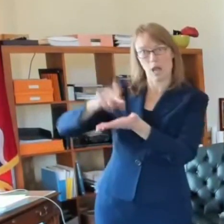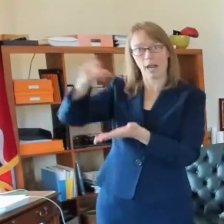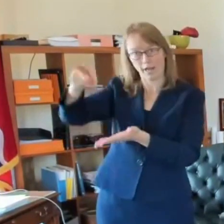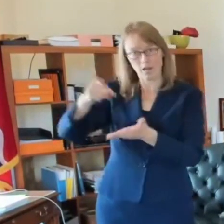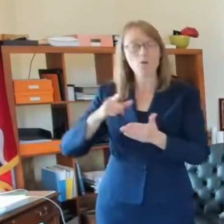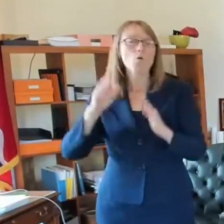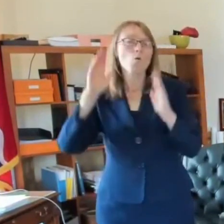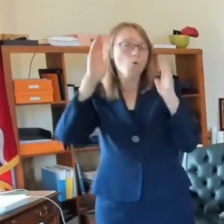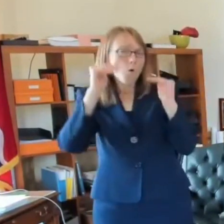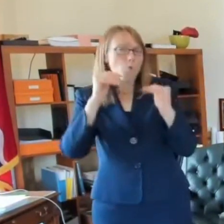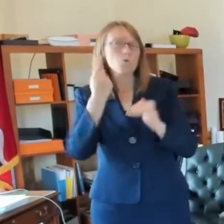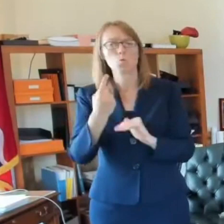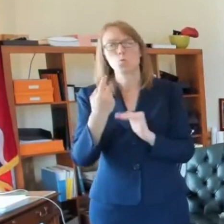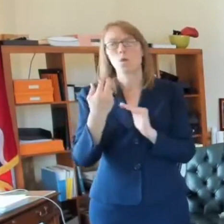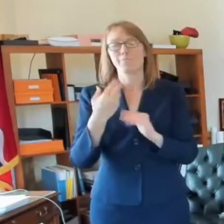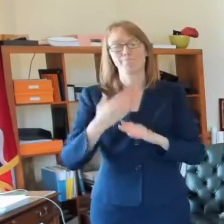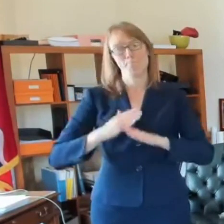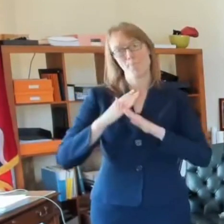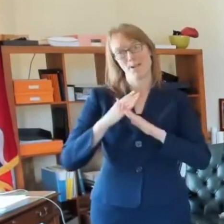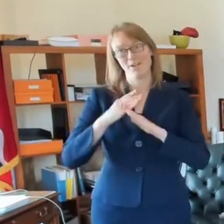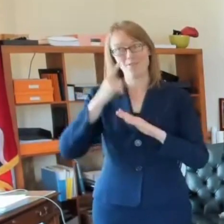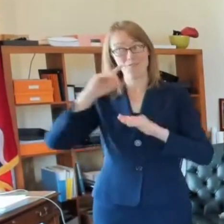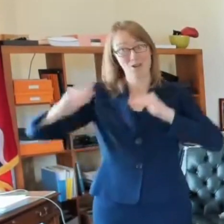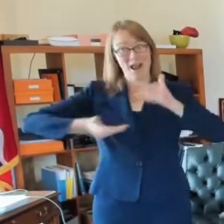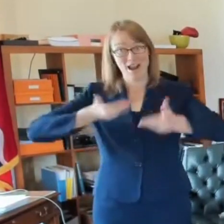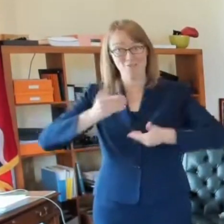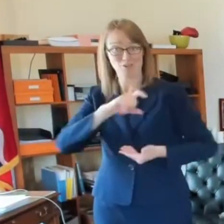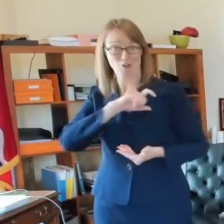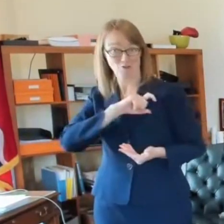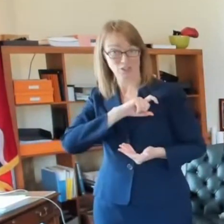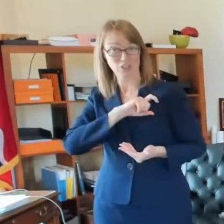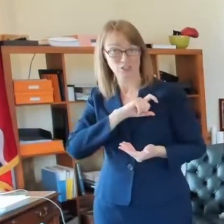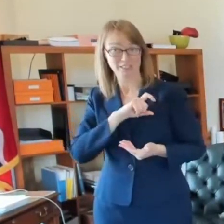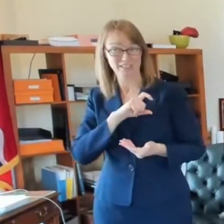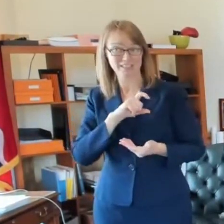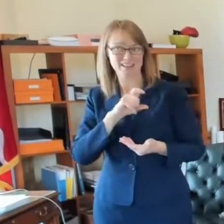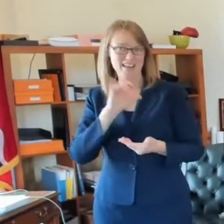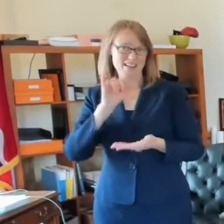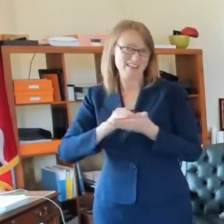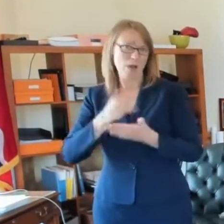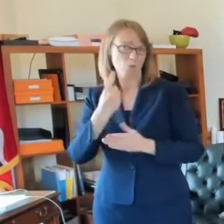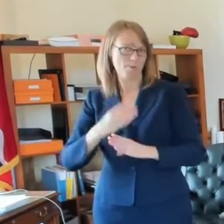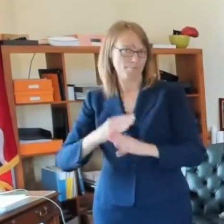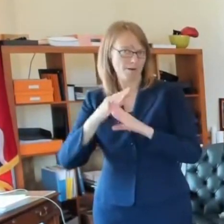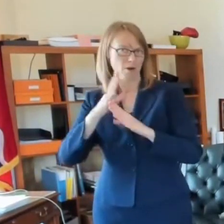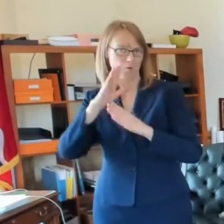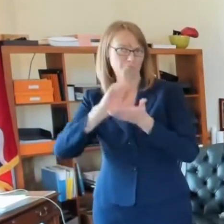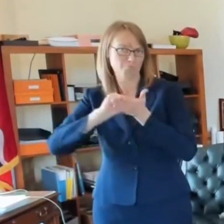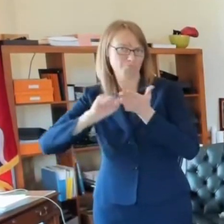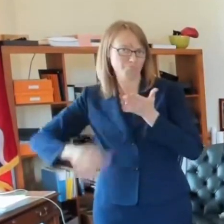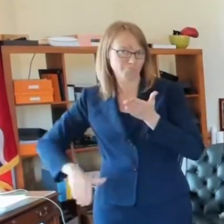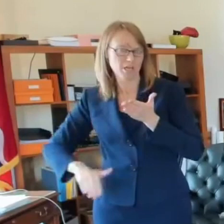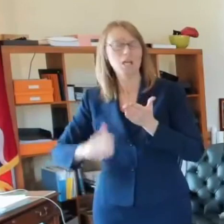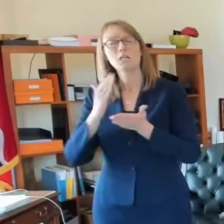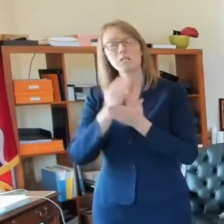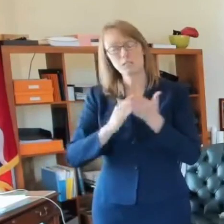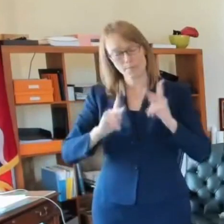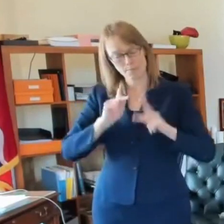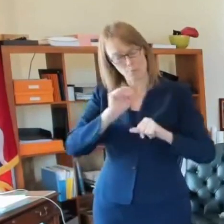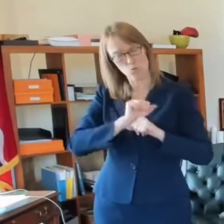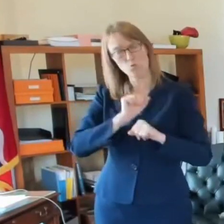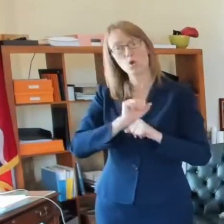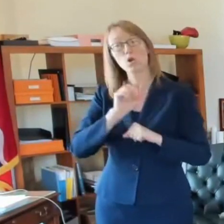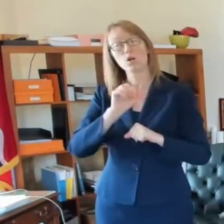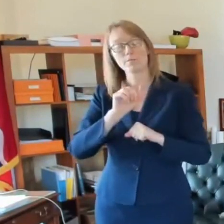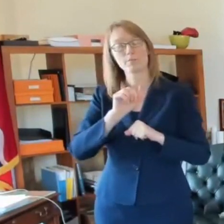remove one of the impediments to hiring police officers. We know there are people who live in St. Louis County who may want to work for the City of St. Louis Police